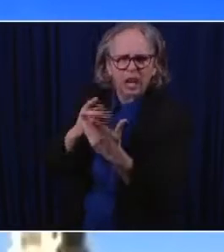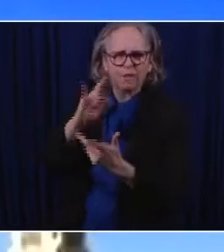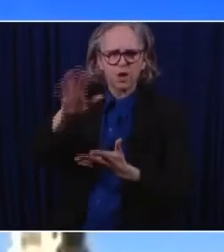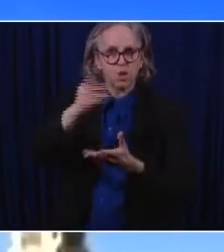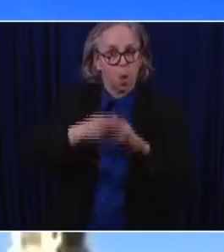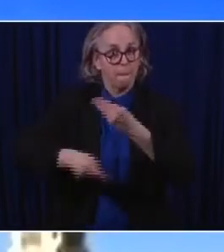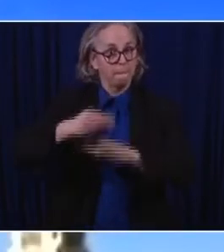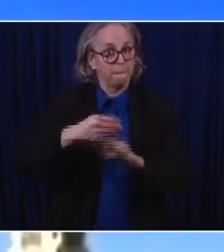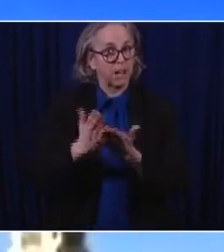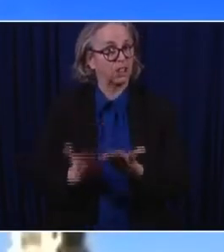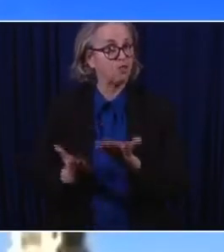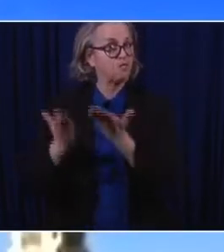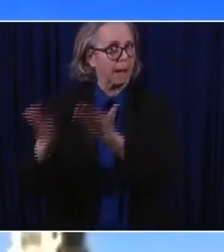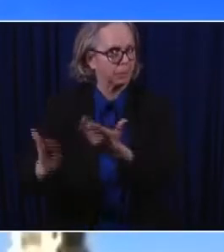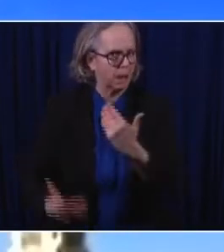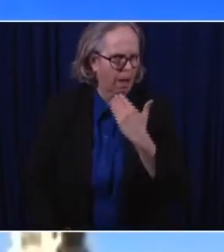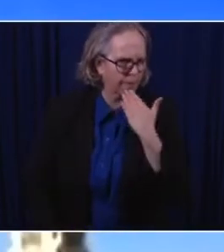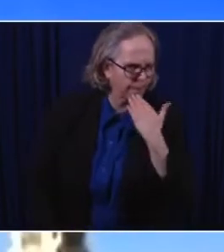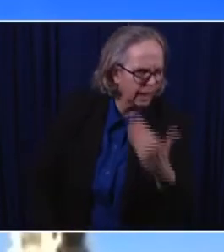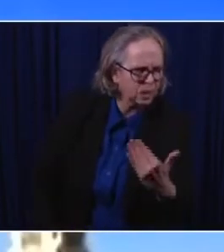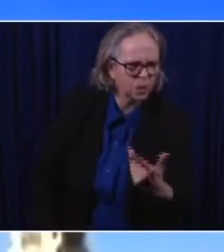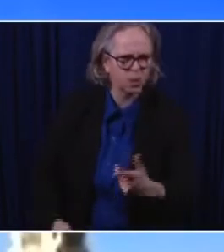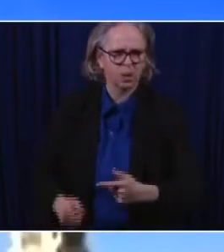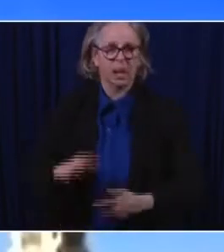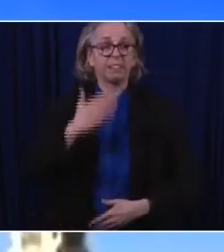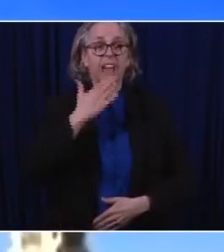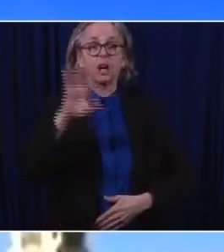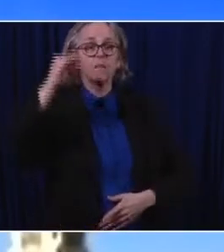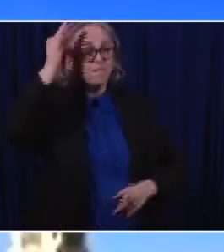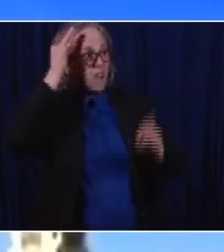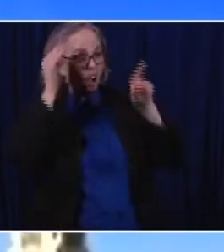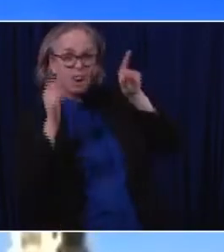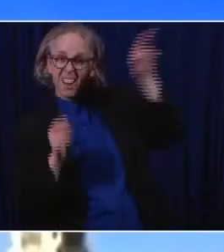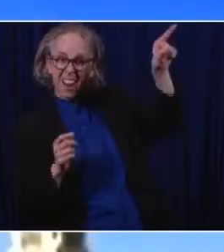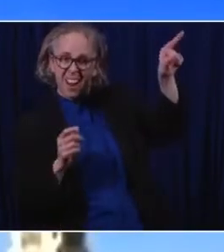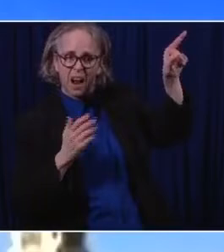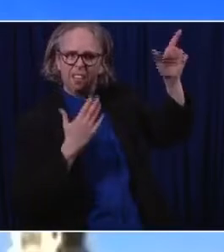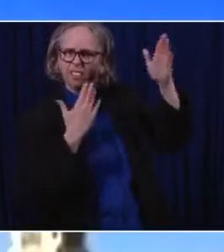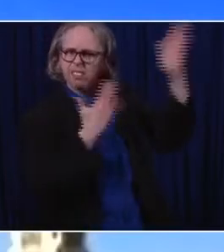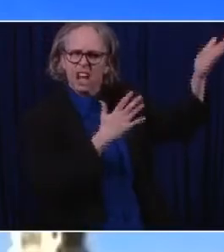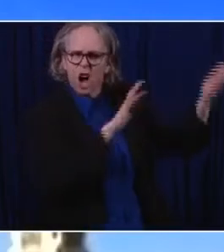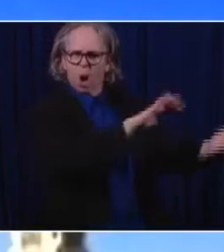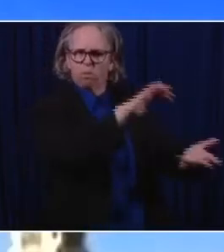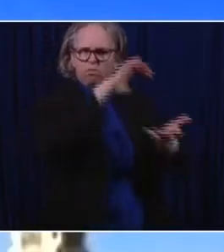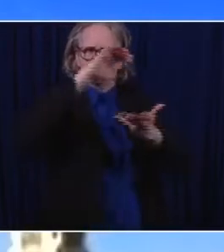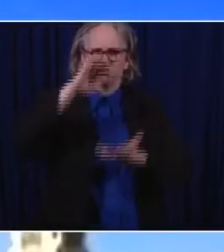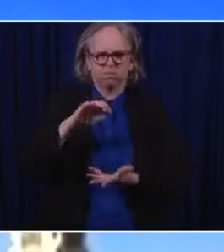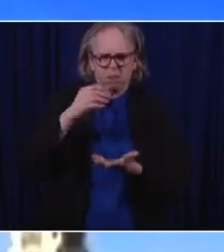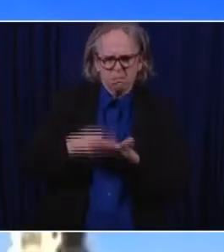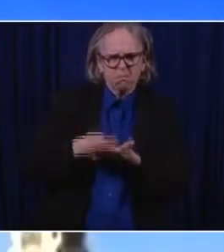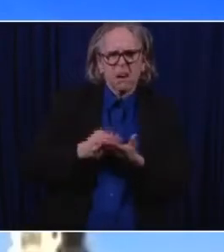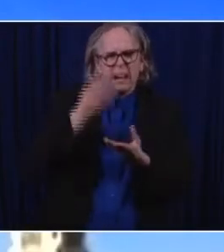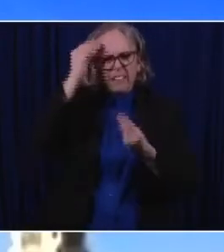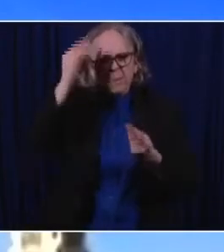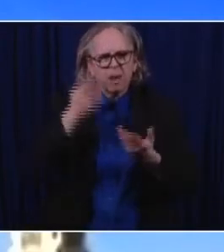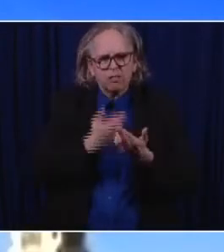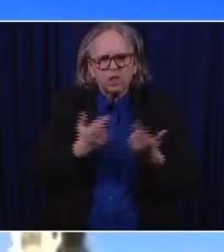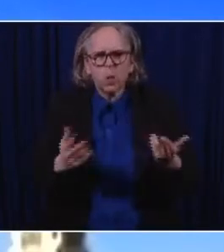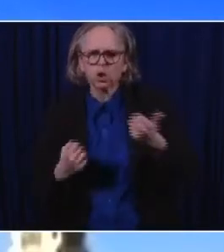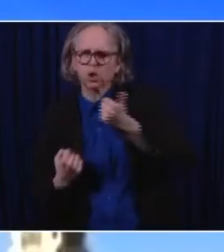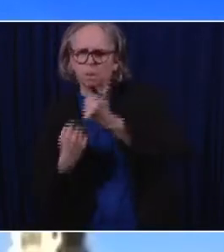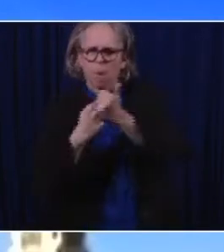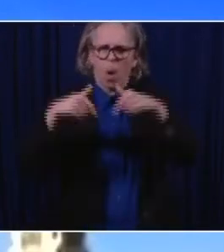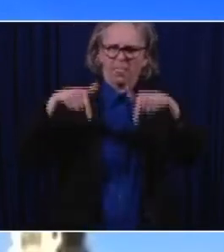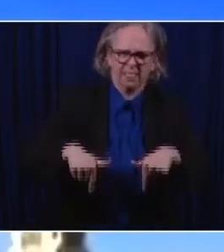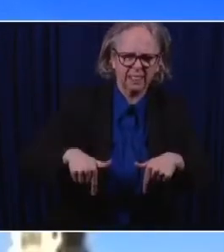as well as to the federal government for all the infusion of financial resources that is taking place. Those resources and that commitment is going to